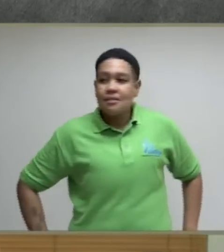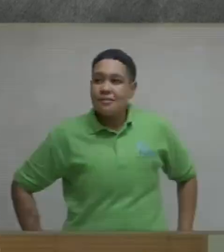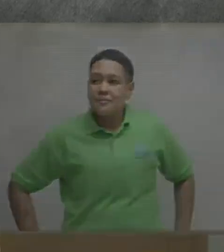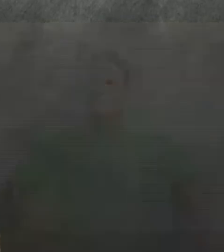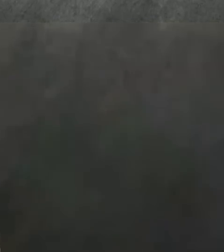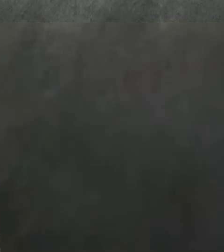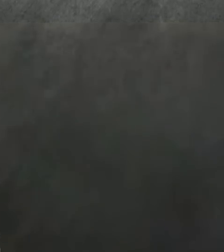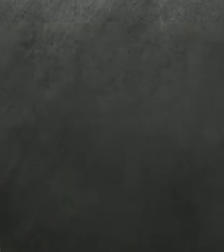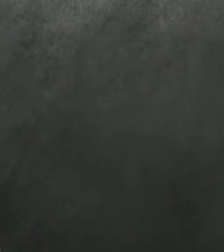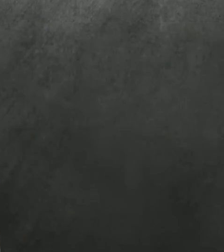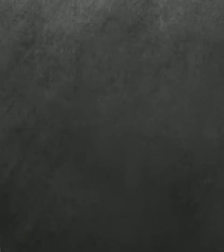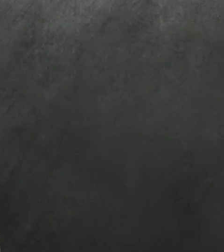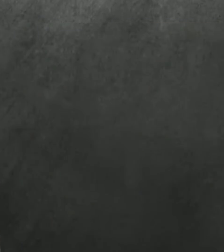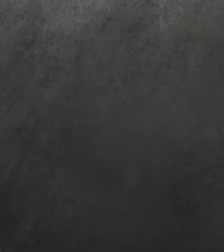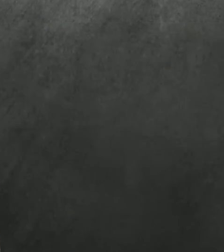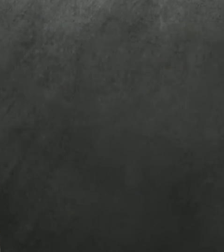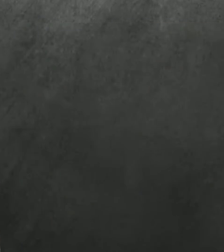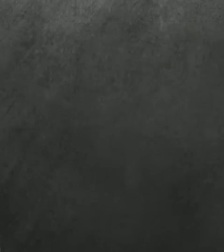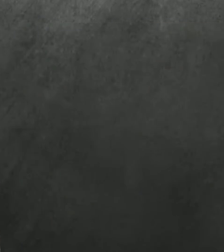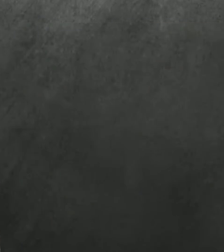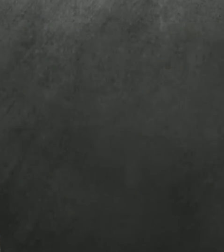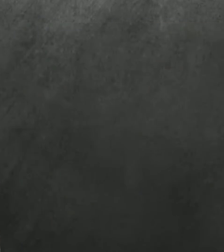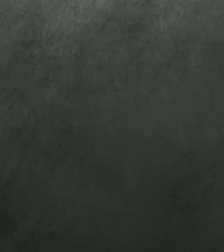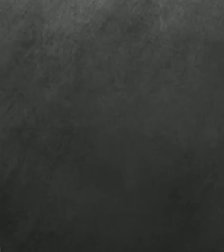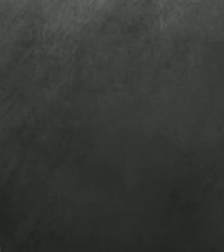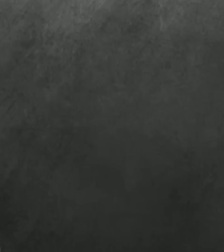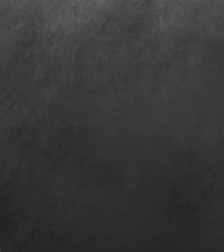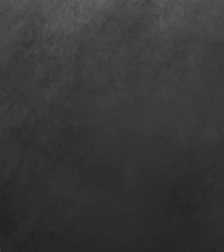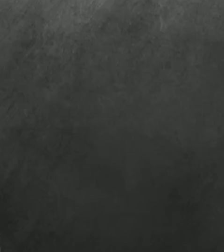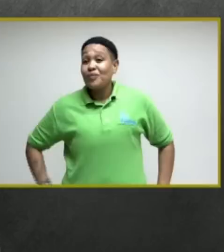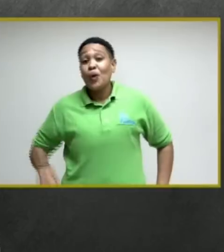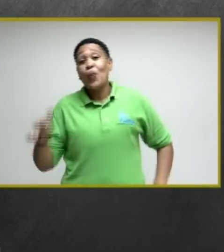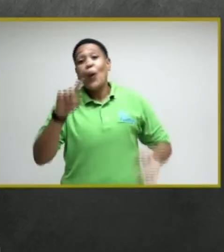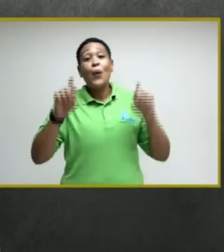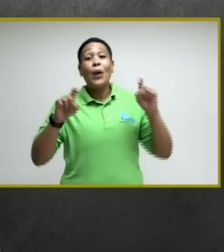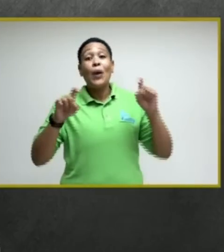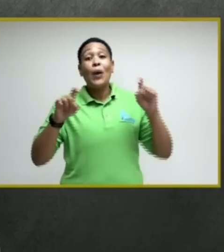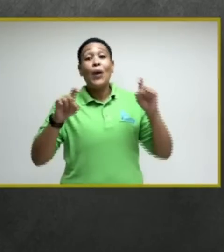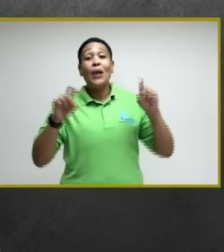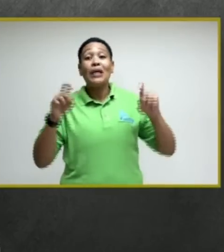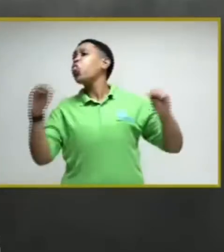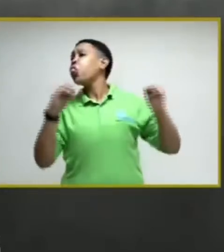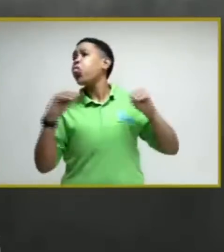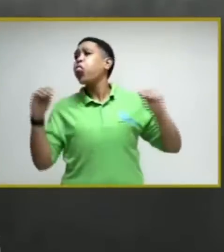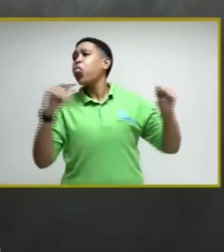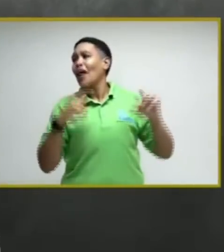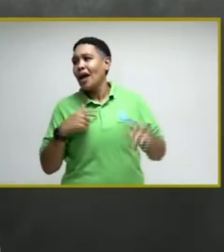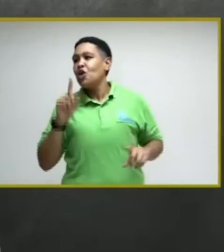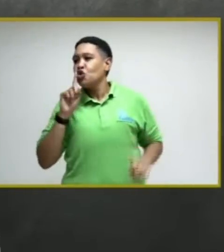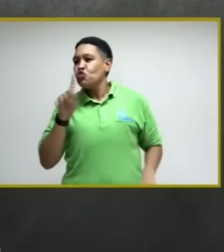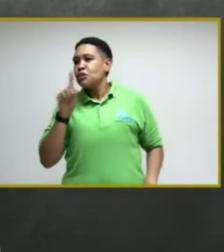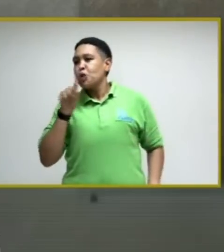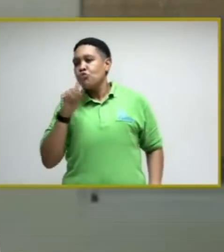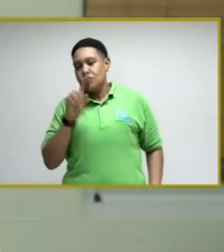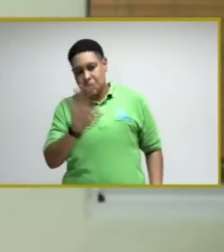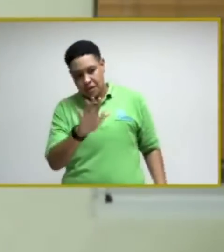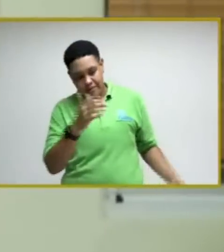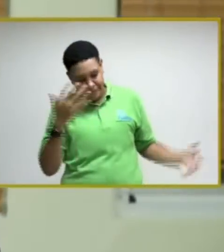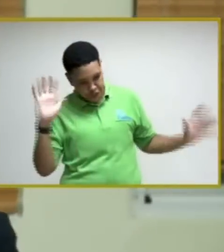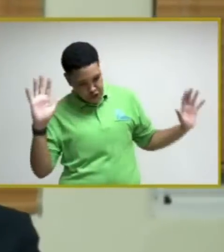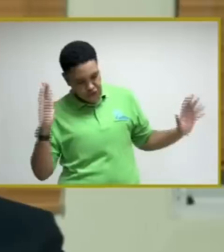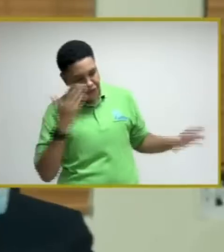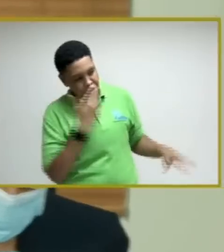Those were the questions, Minister, that have been circulating and that we took the time to respond to. Thank you.